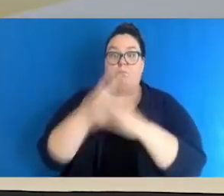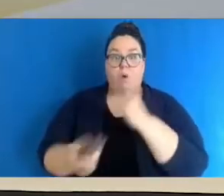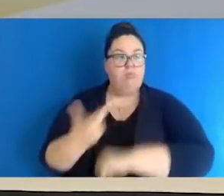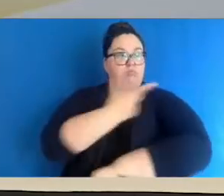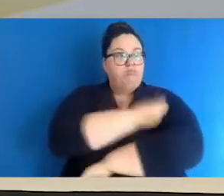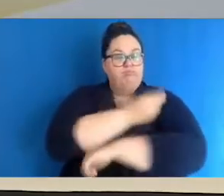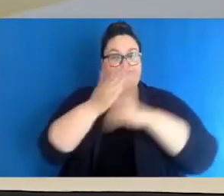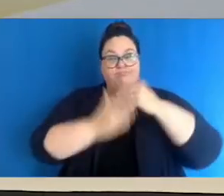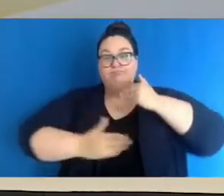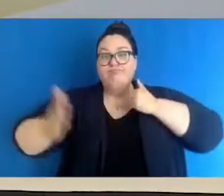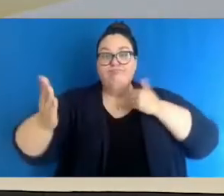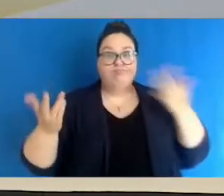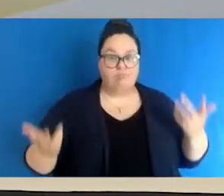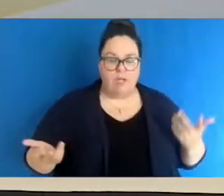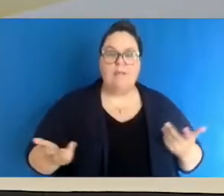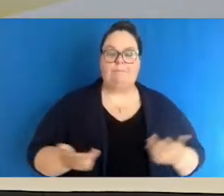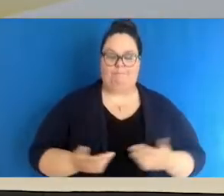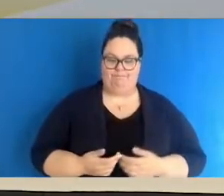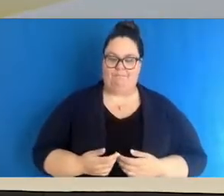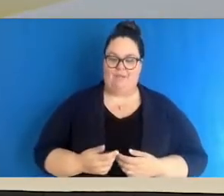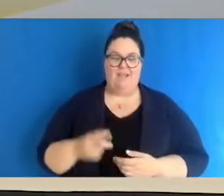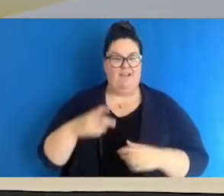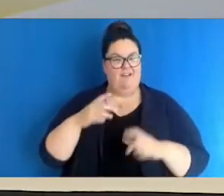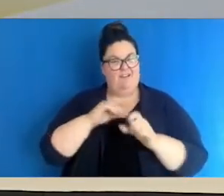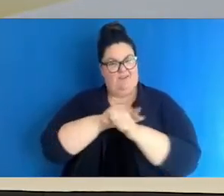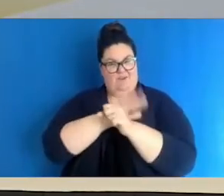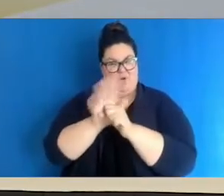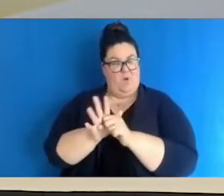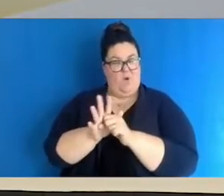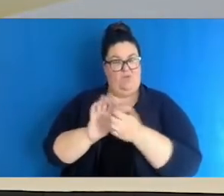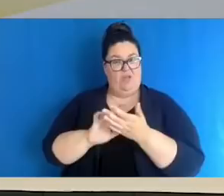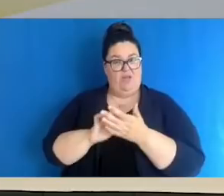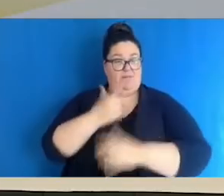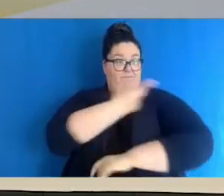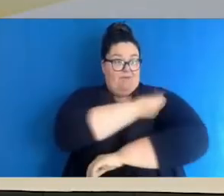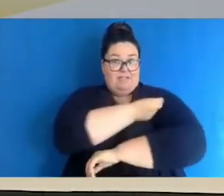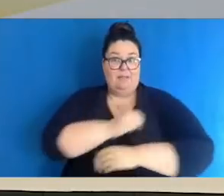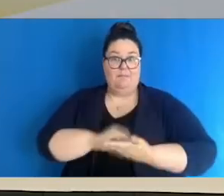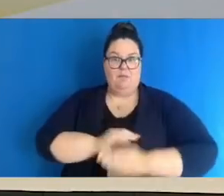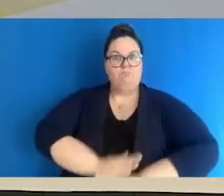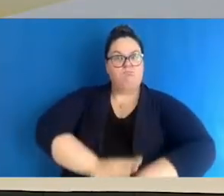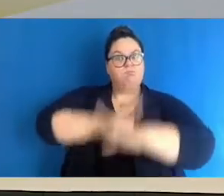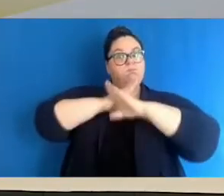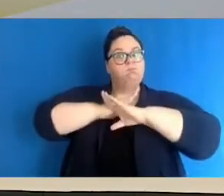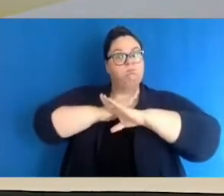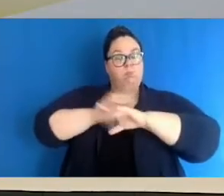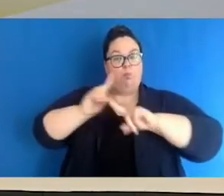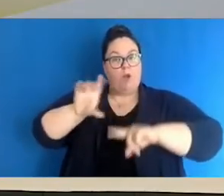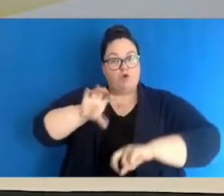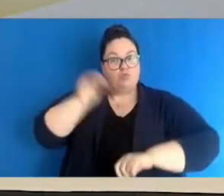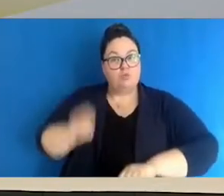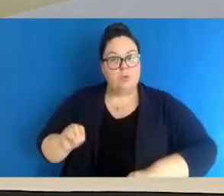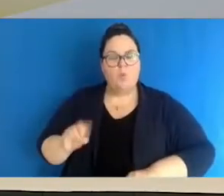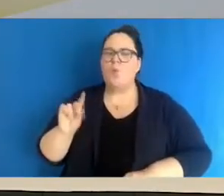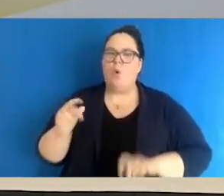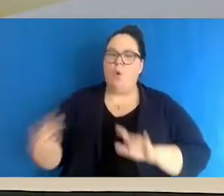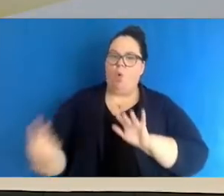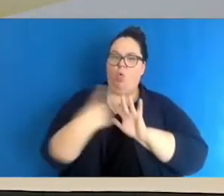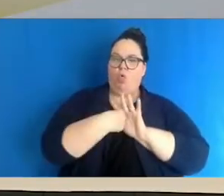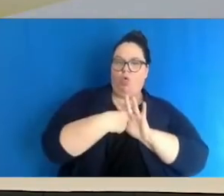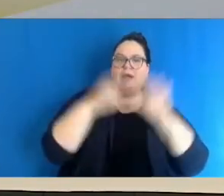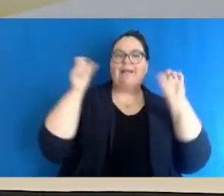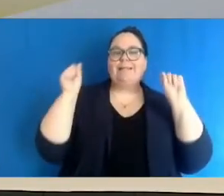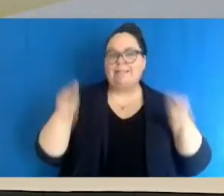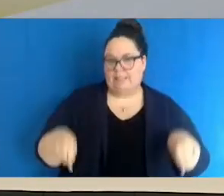individuals. The vaccine does not provide 100% protection, and there are breakthrough cases that